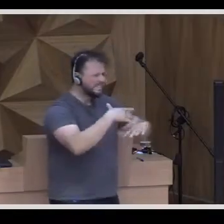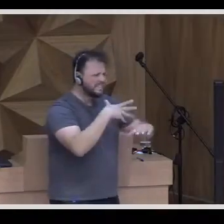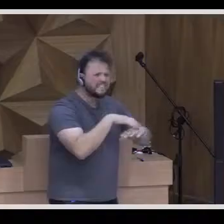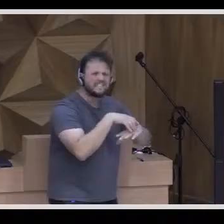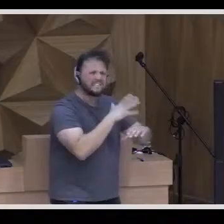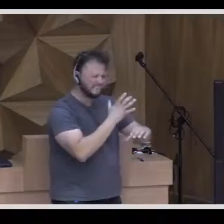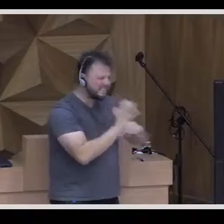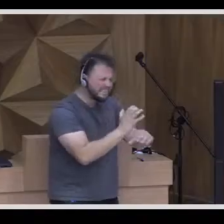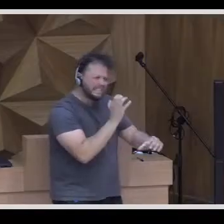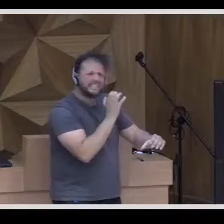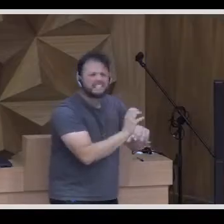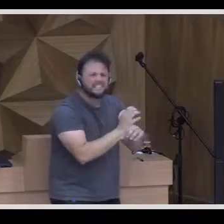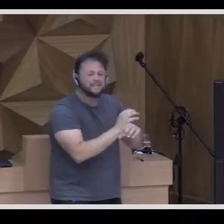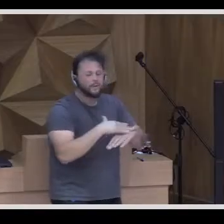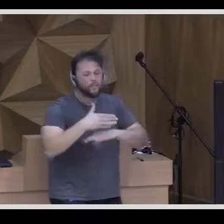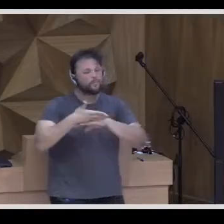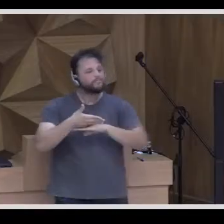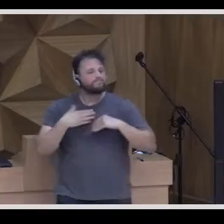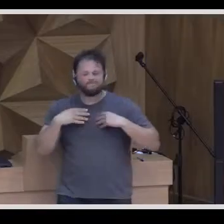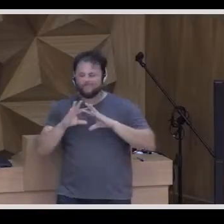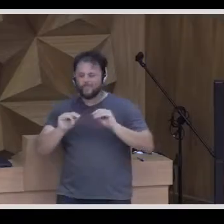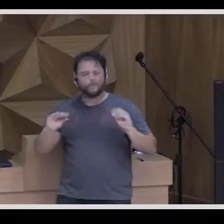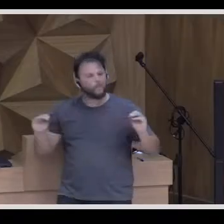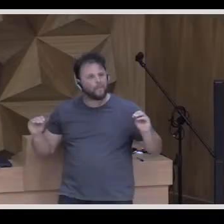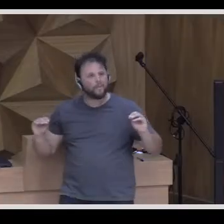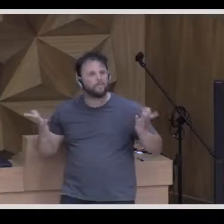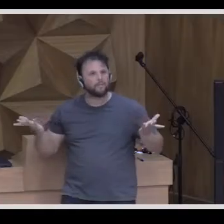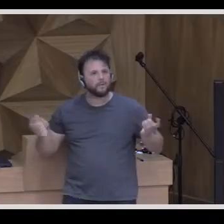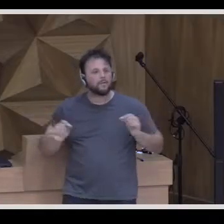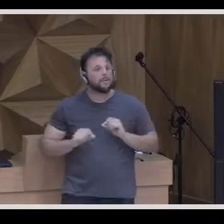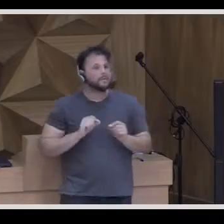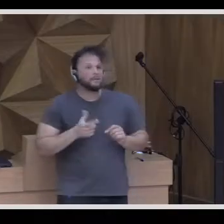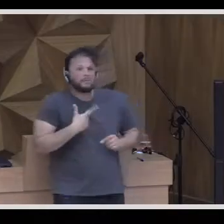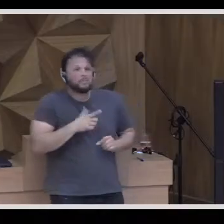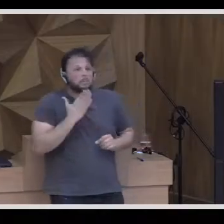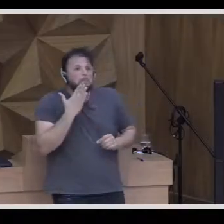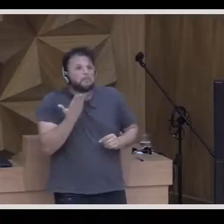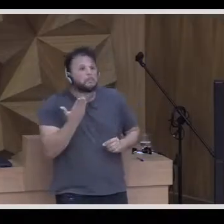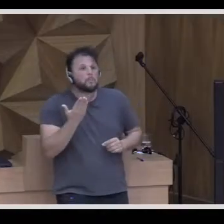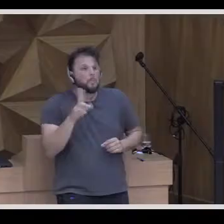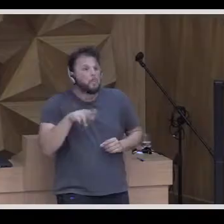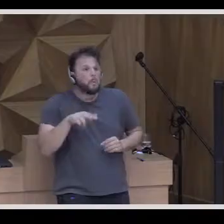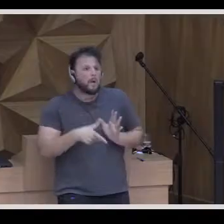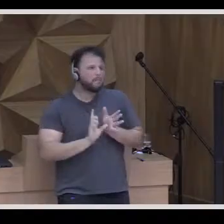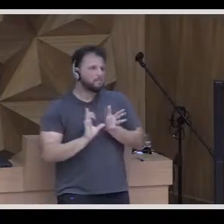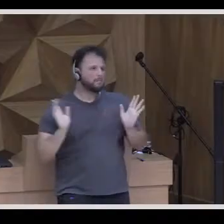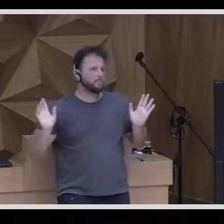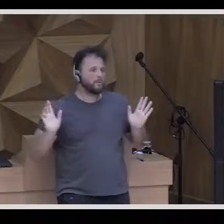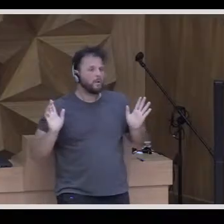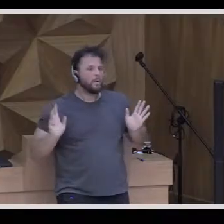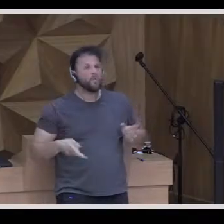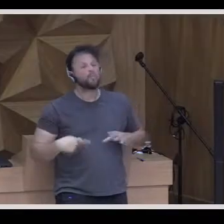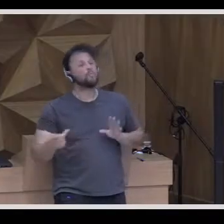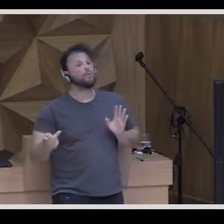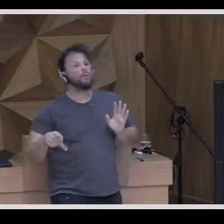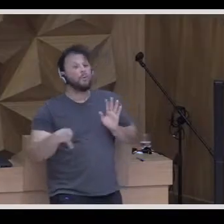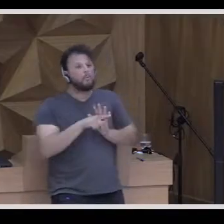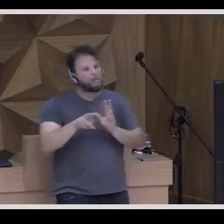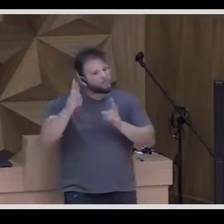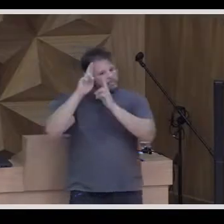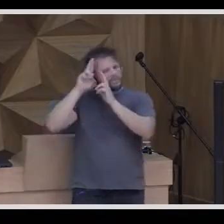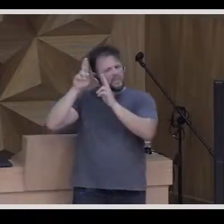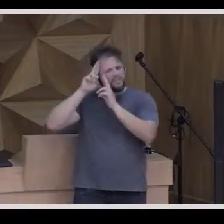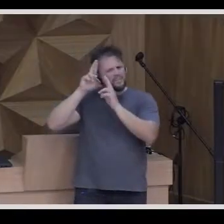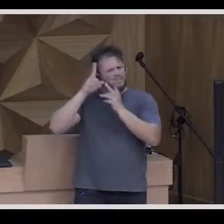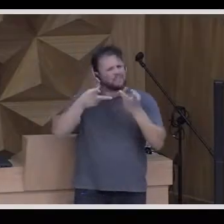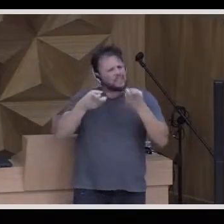that they themselves had asked for. Their bosses were quite interested in it, mostly for